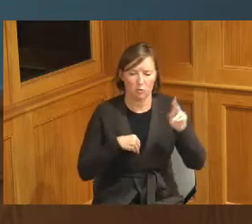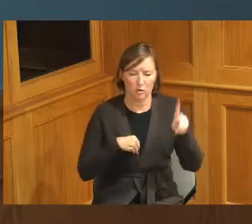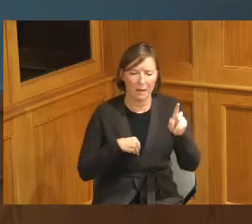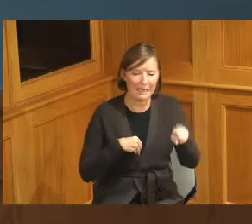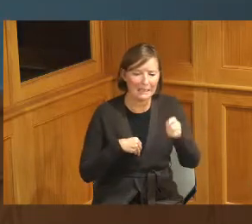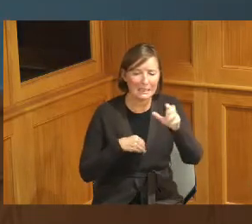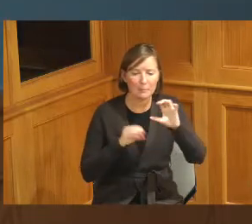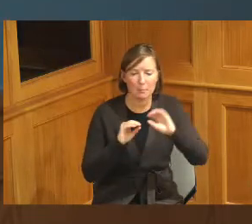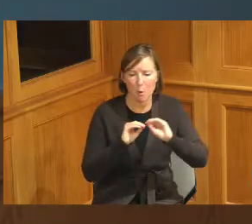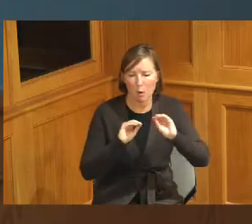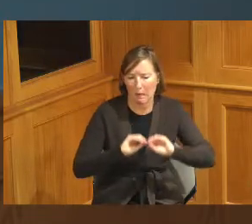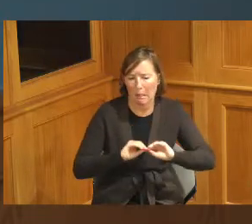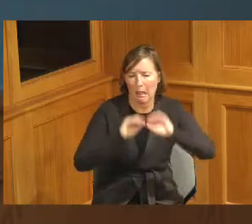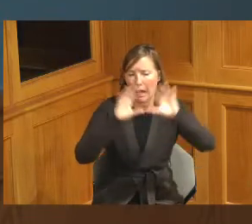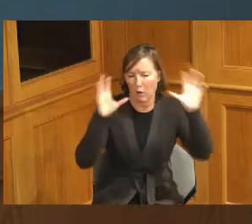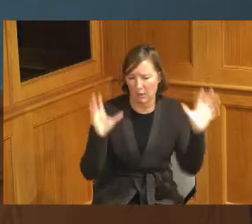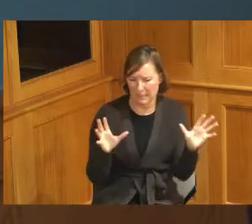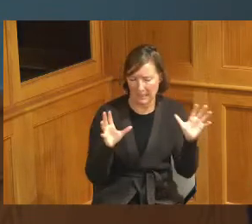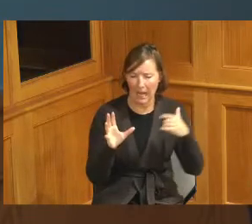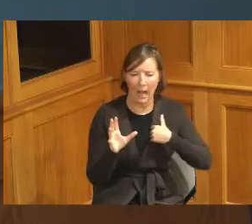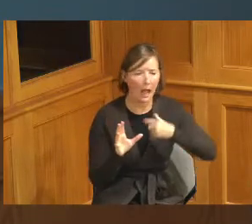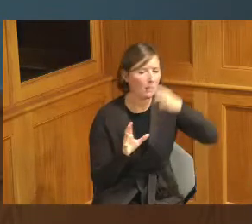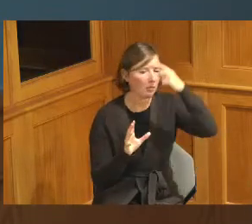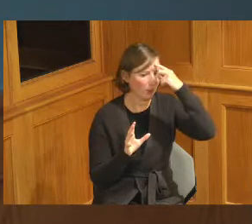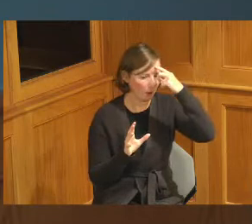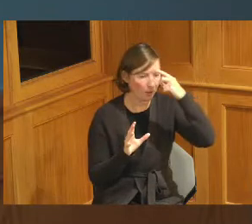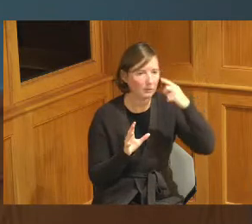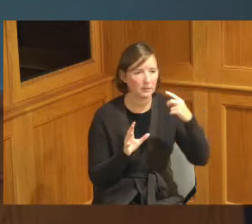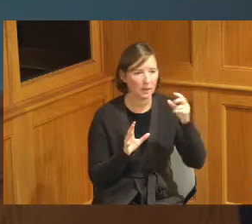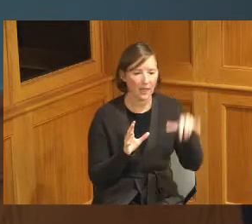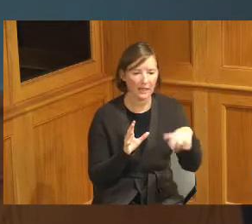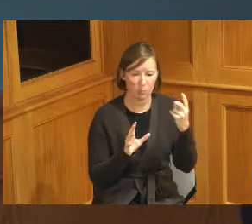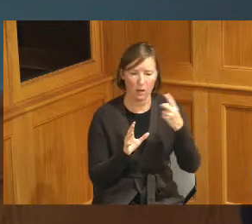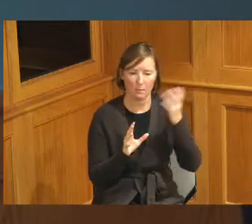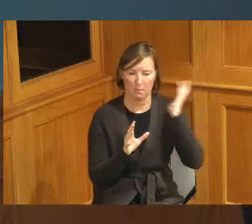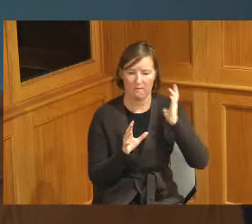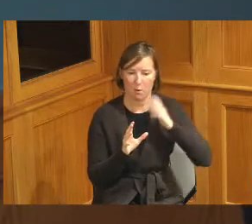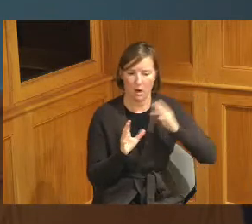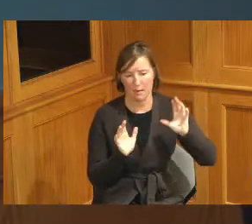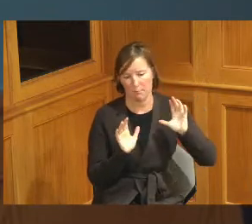in the last budget, because this is one of the things I had pushed for,